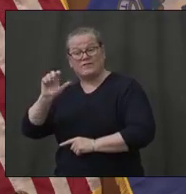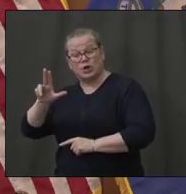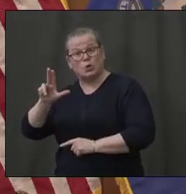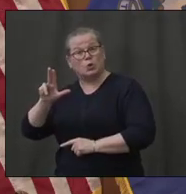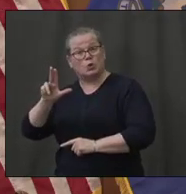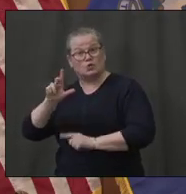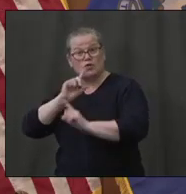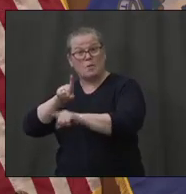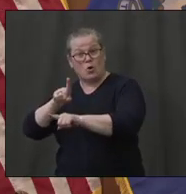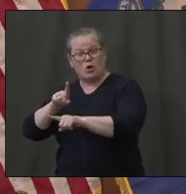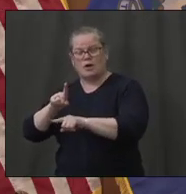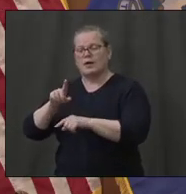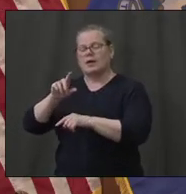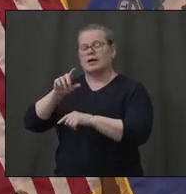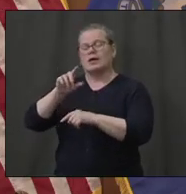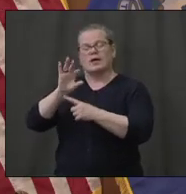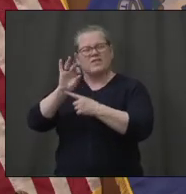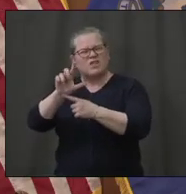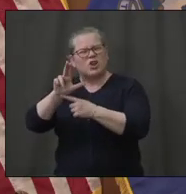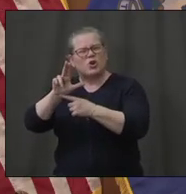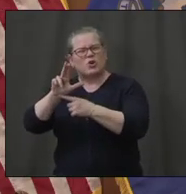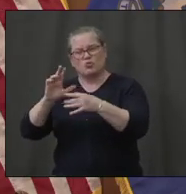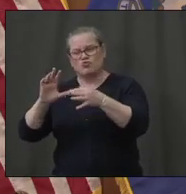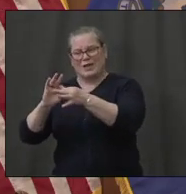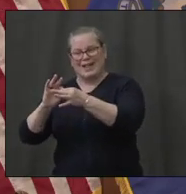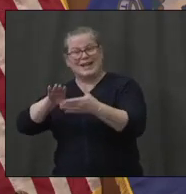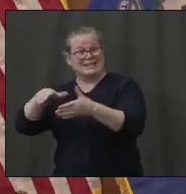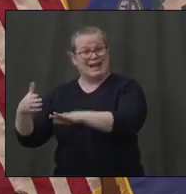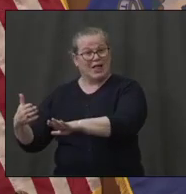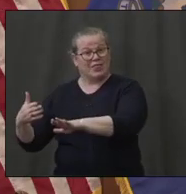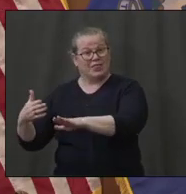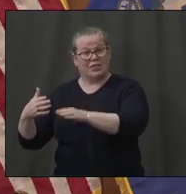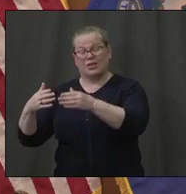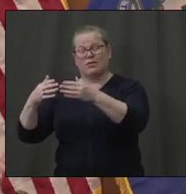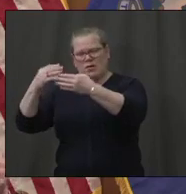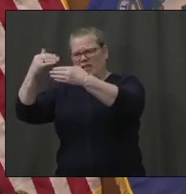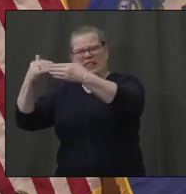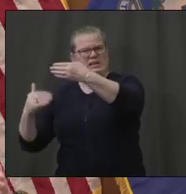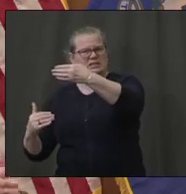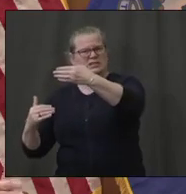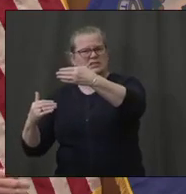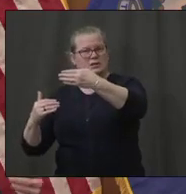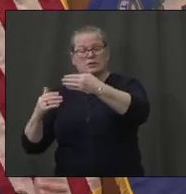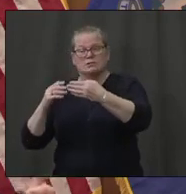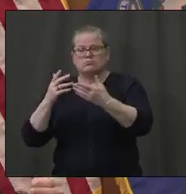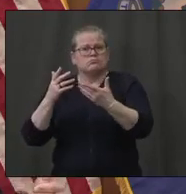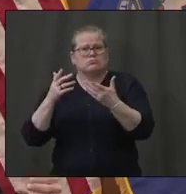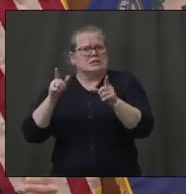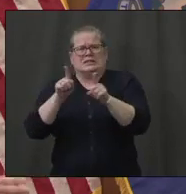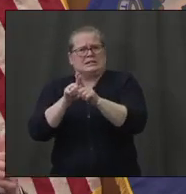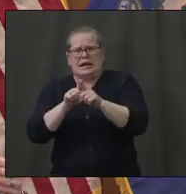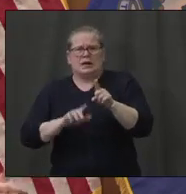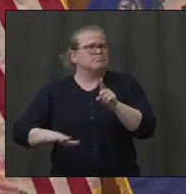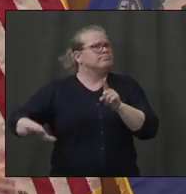influenza-related deaths. This is how public health does this across the country. We do not try to, we have